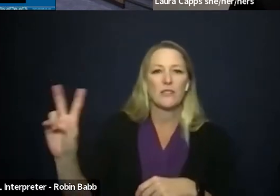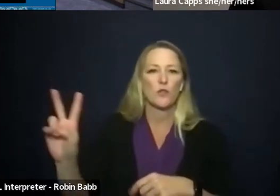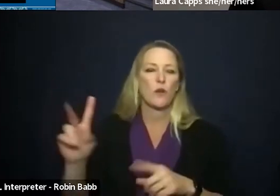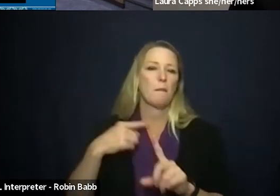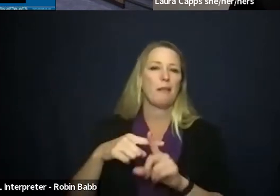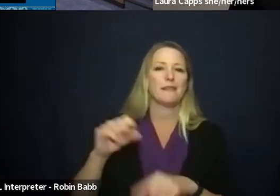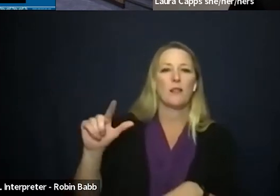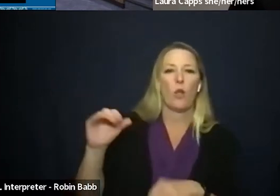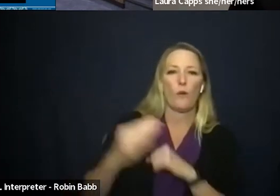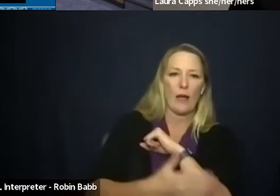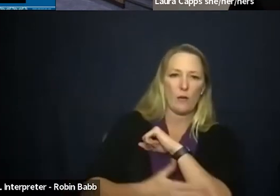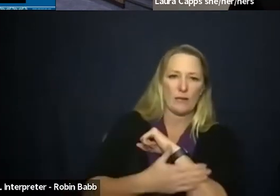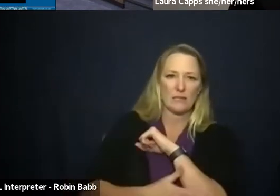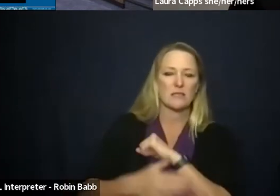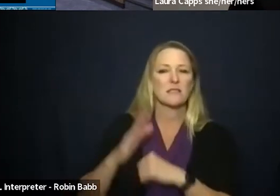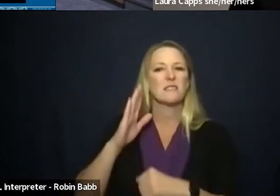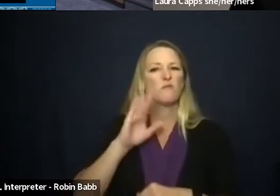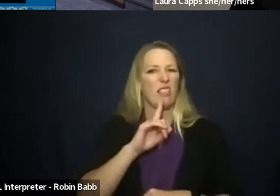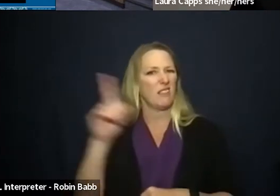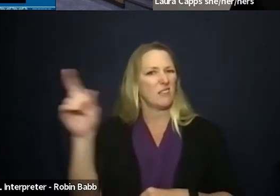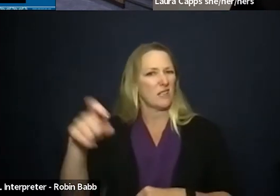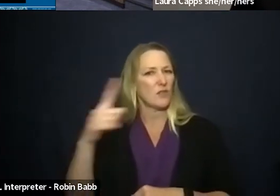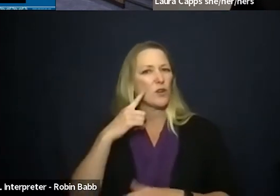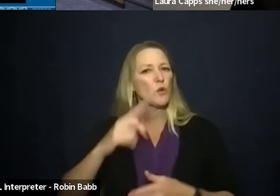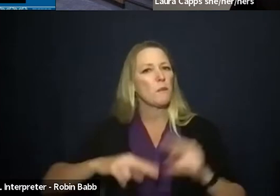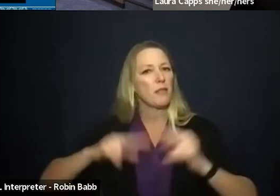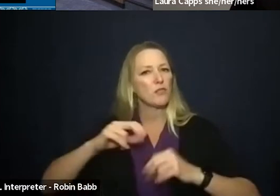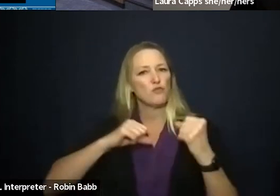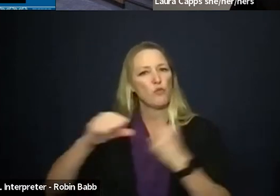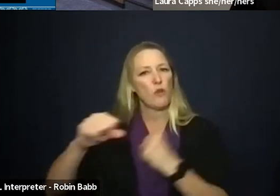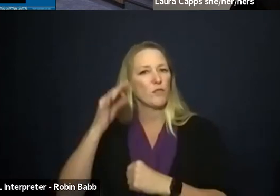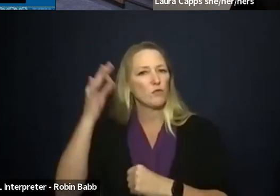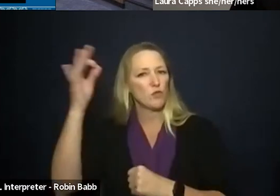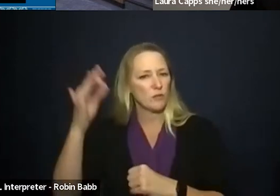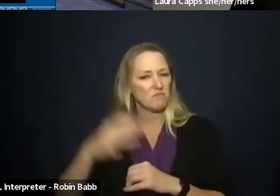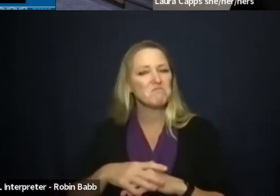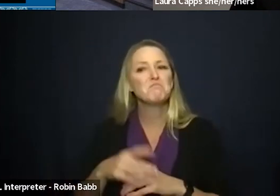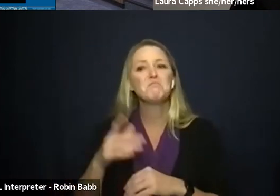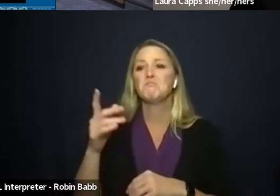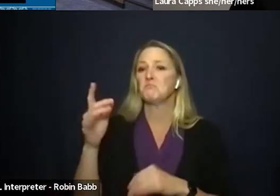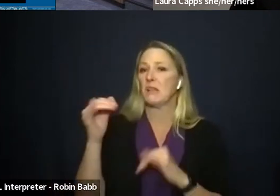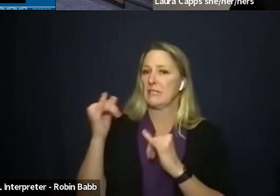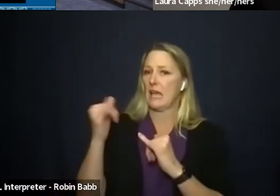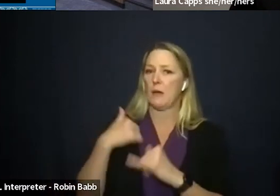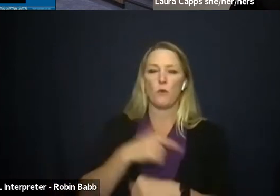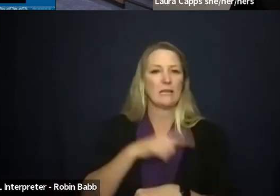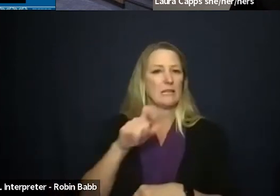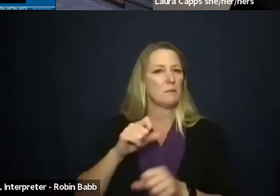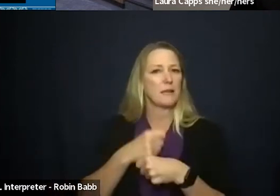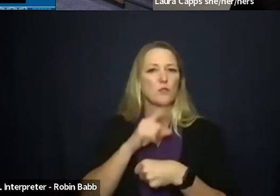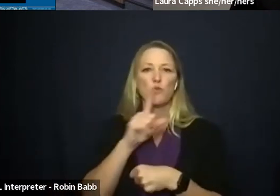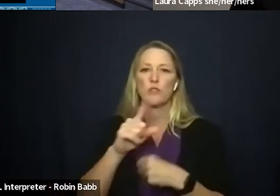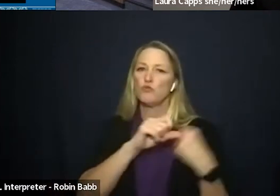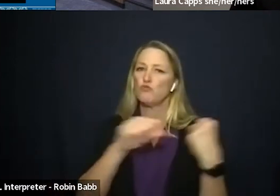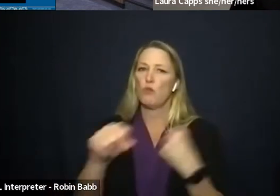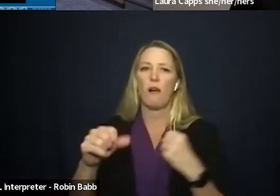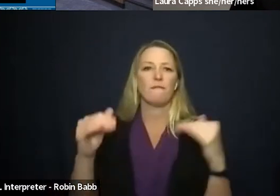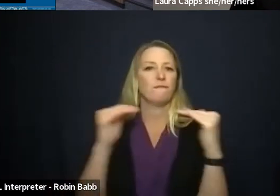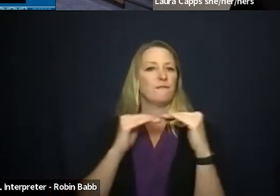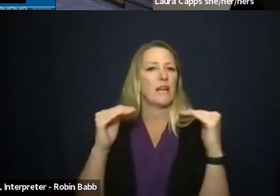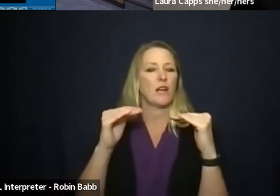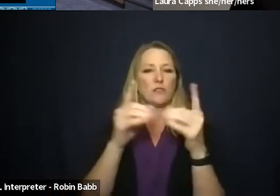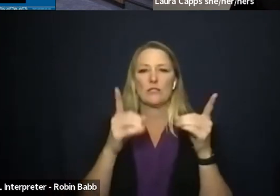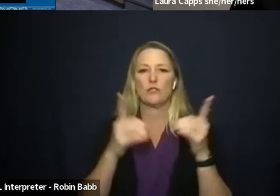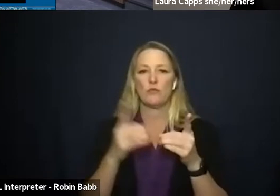are necessary to building a strong future as others have said tonight we need to create fair districts to ensure all voices are heard in the